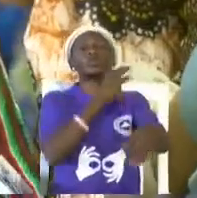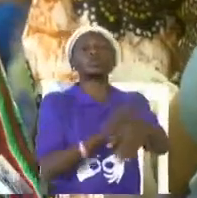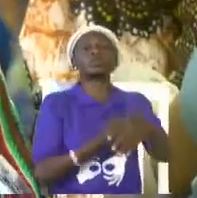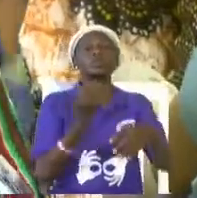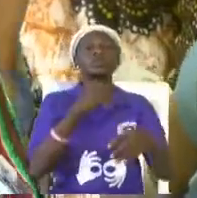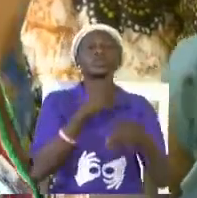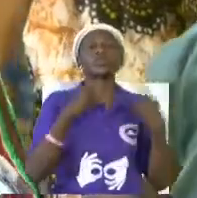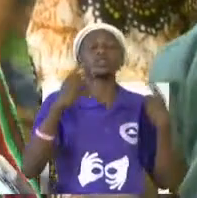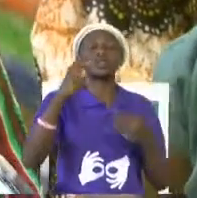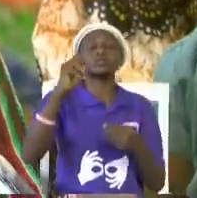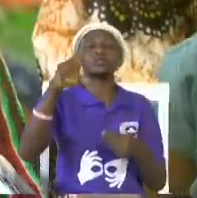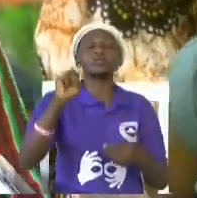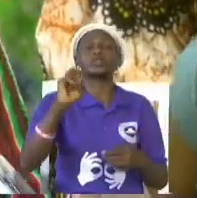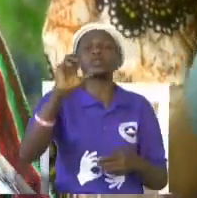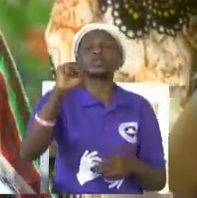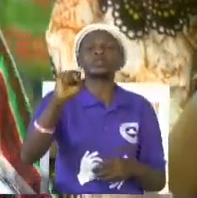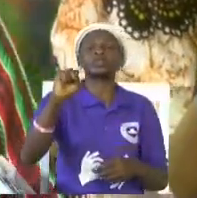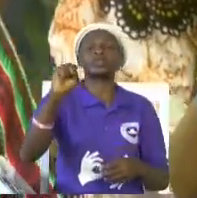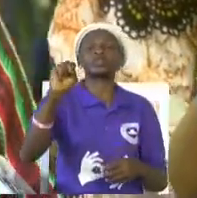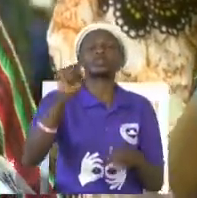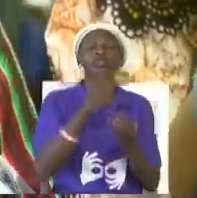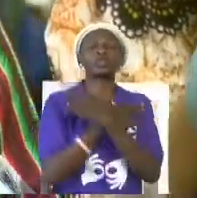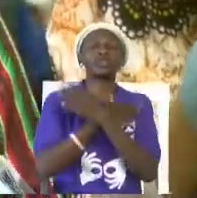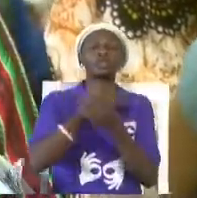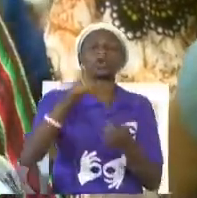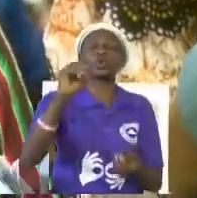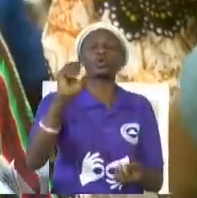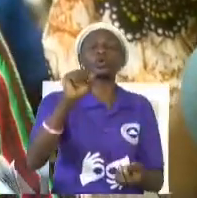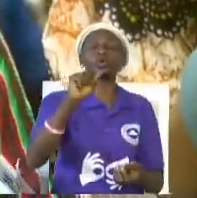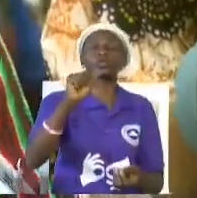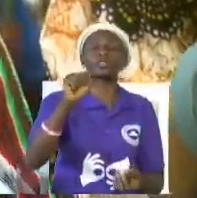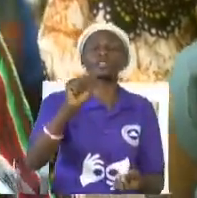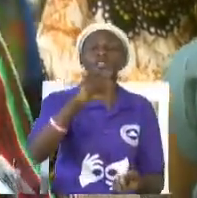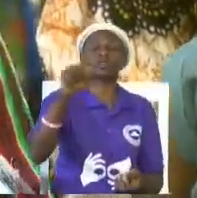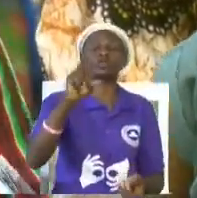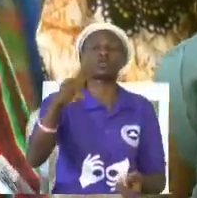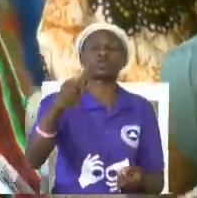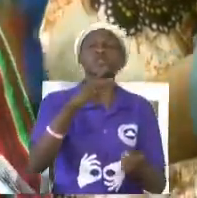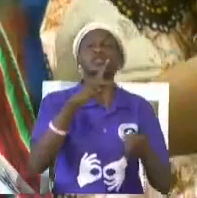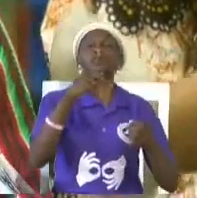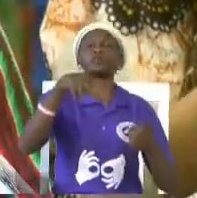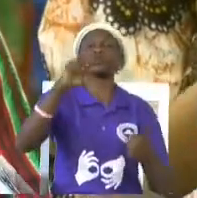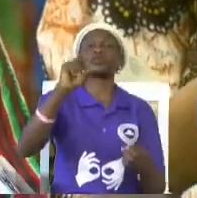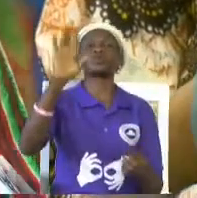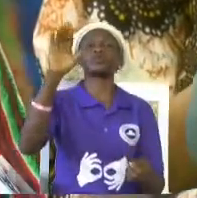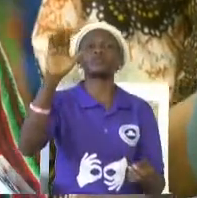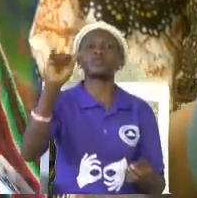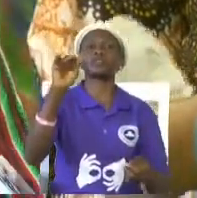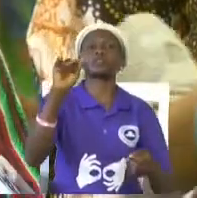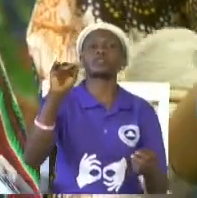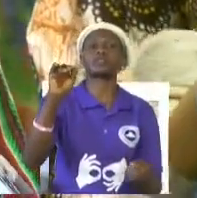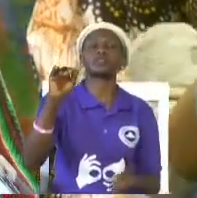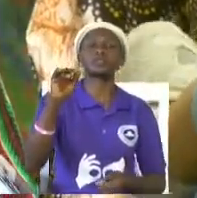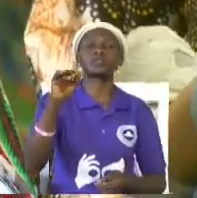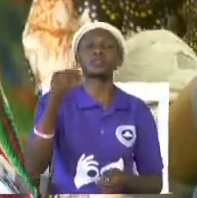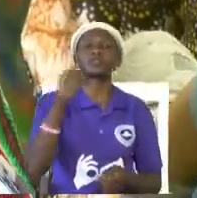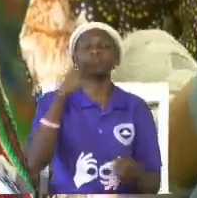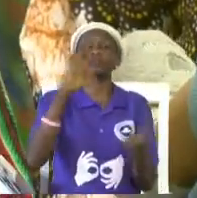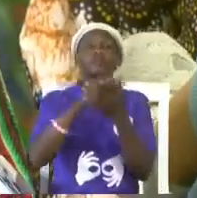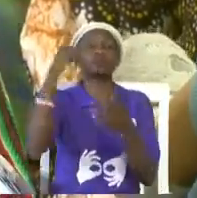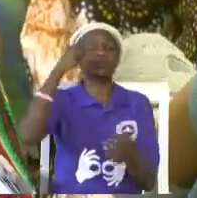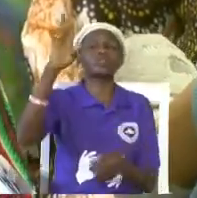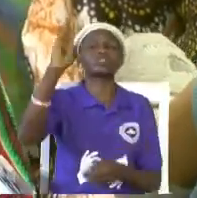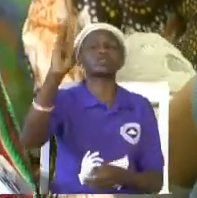and Mrs. Sunday Osasume, Province 16, Region 13, Edo State. We have been married for 17